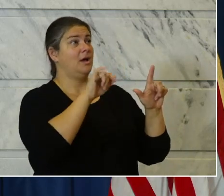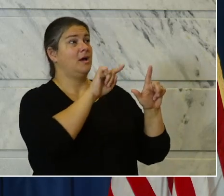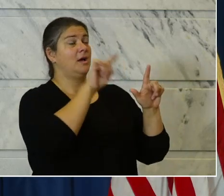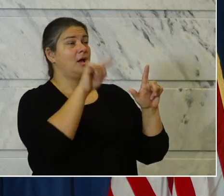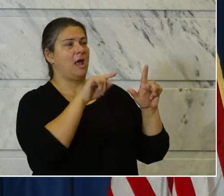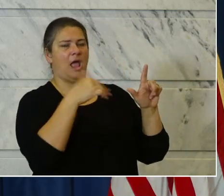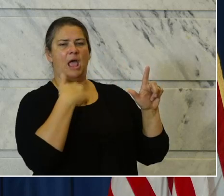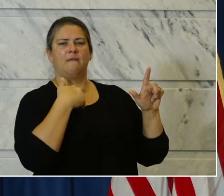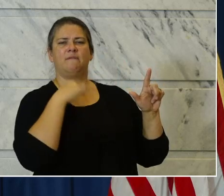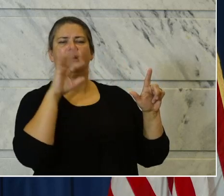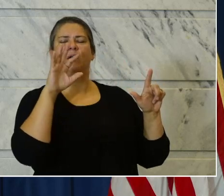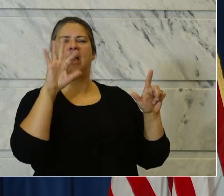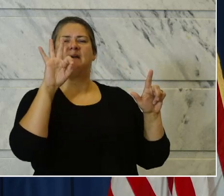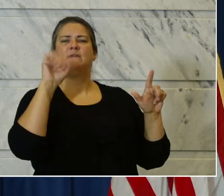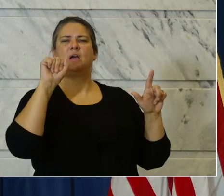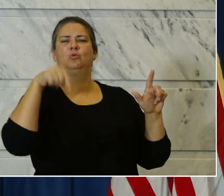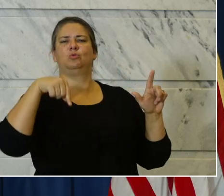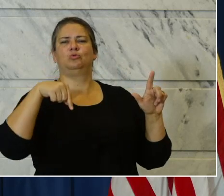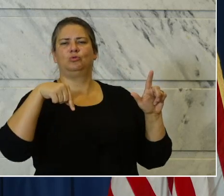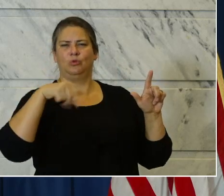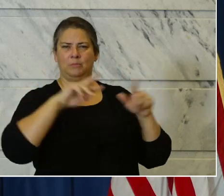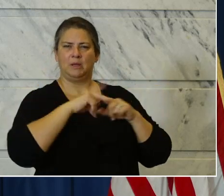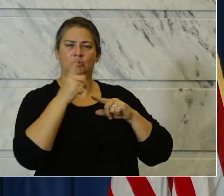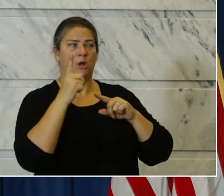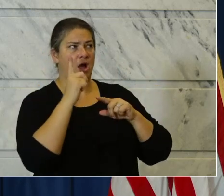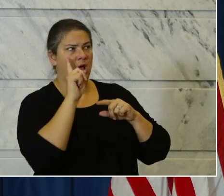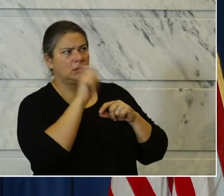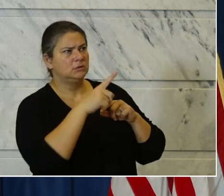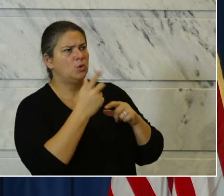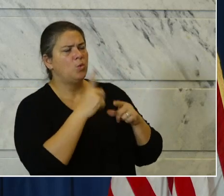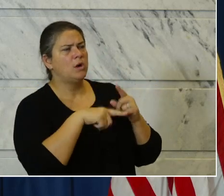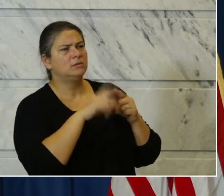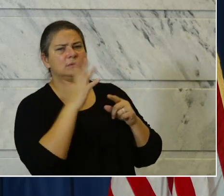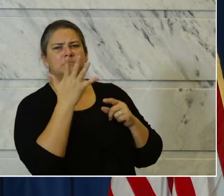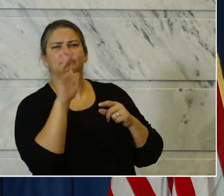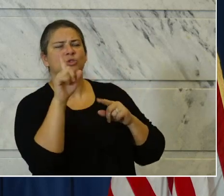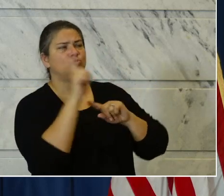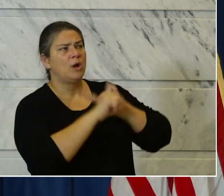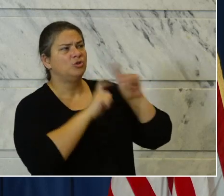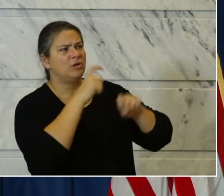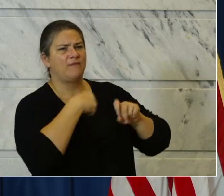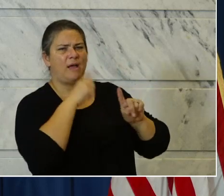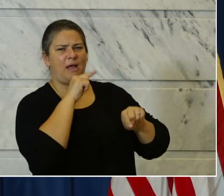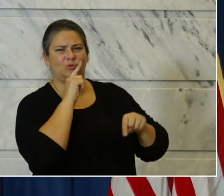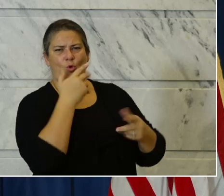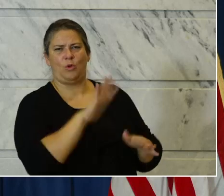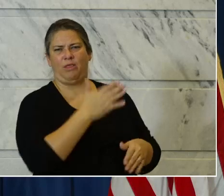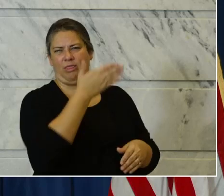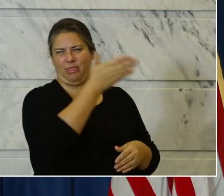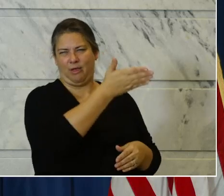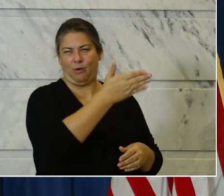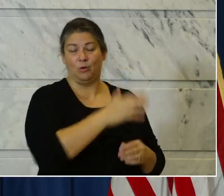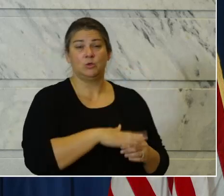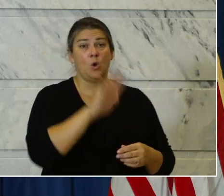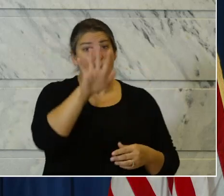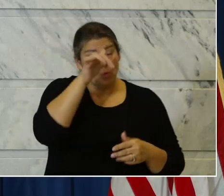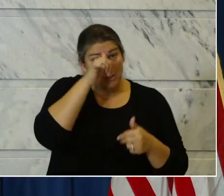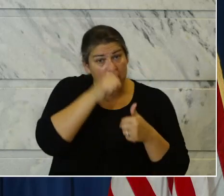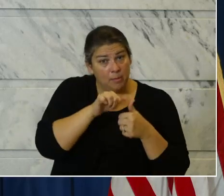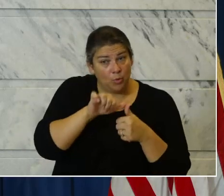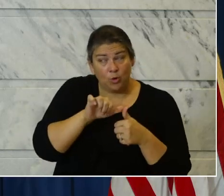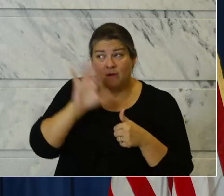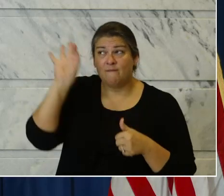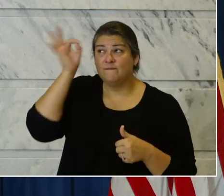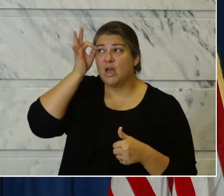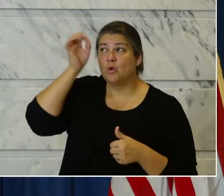webpage for you to read up on that. So just in summary, please remember the feds set the rules on these. We